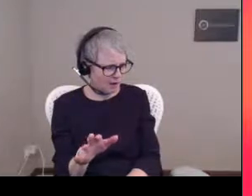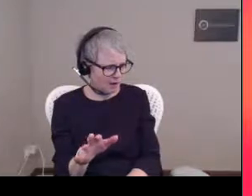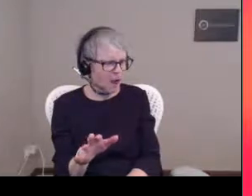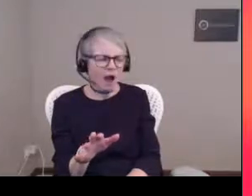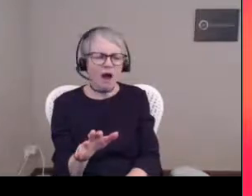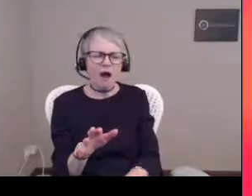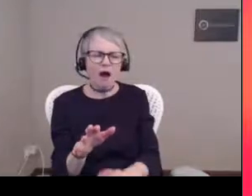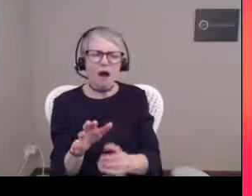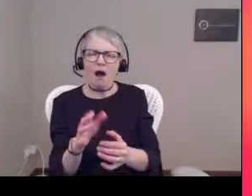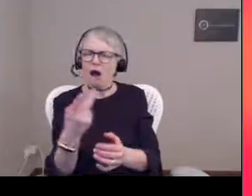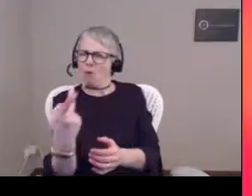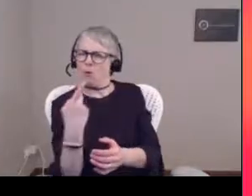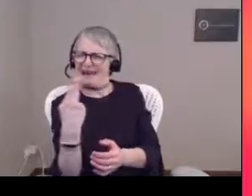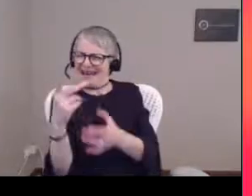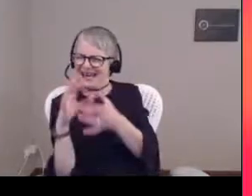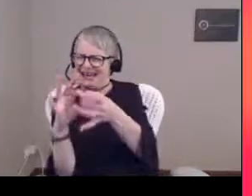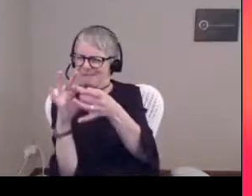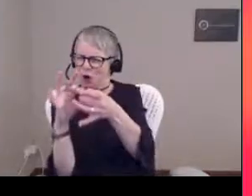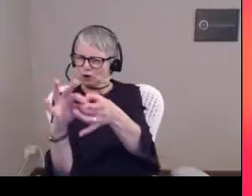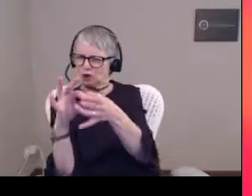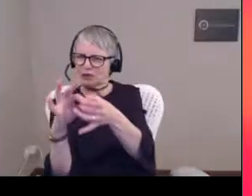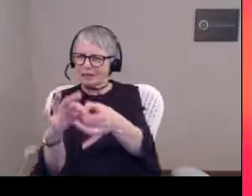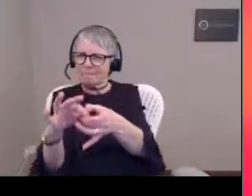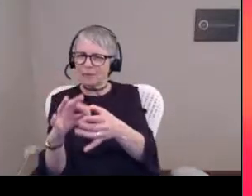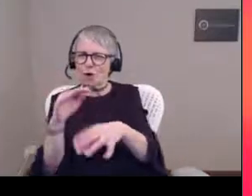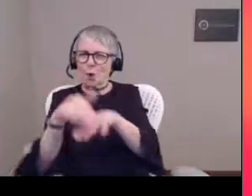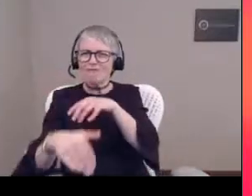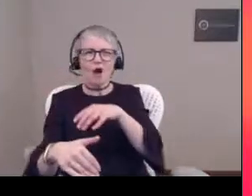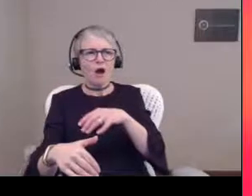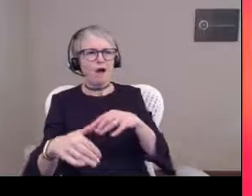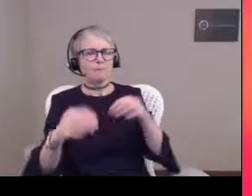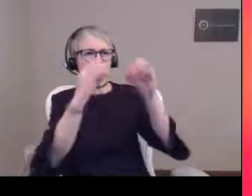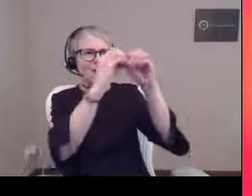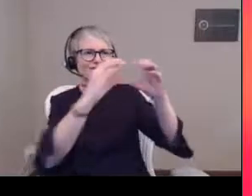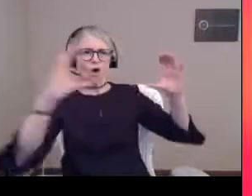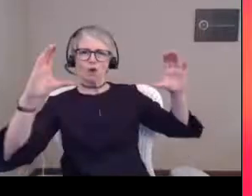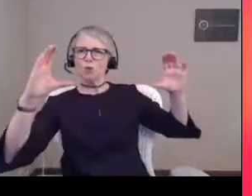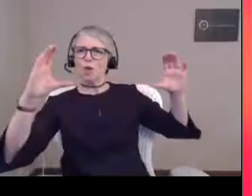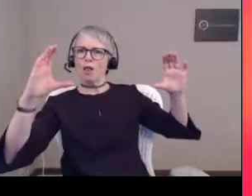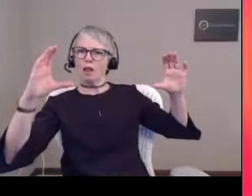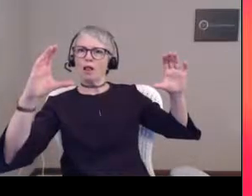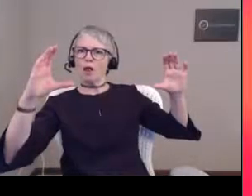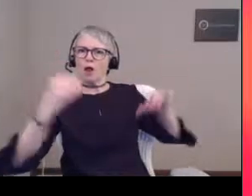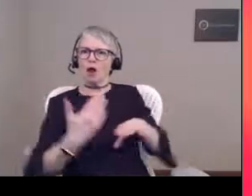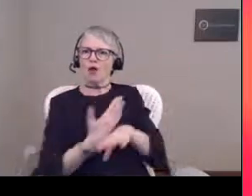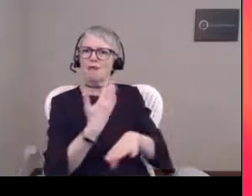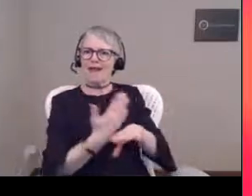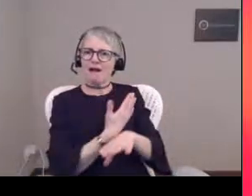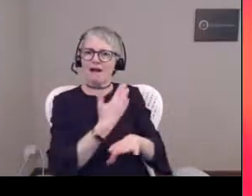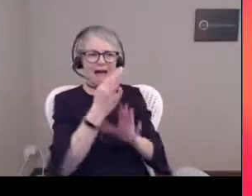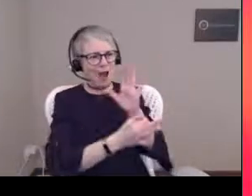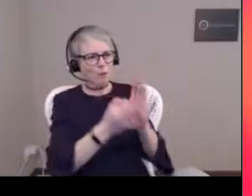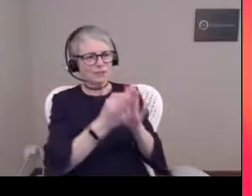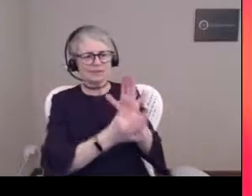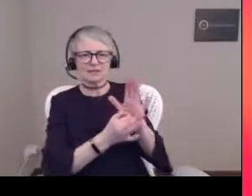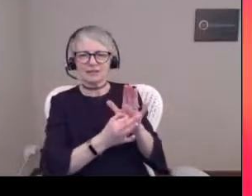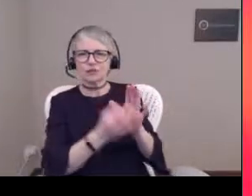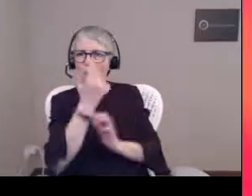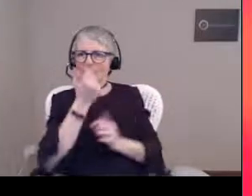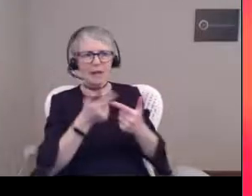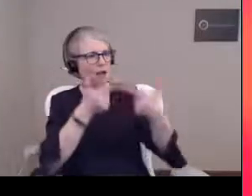Even Break on sort of virtual career hours, where you can come on a call with ITV, with either myself and my team, and we can